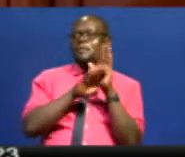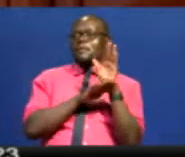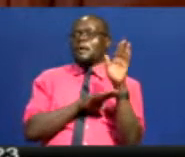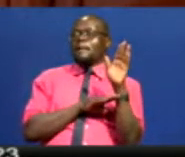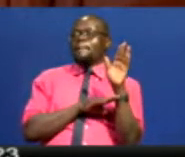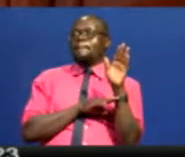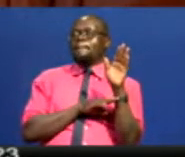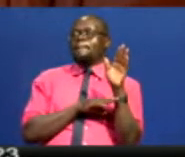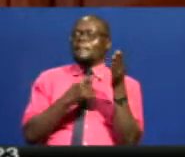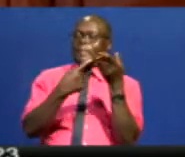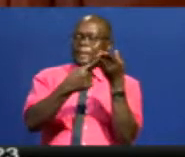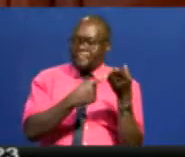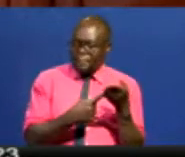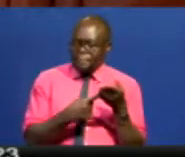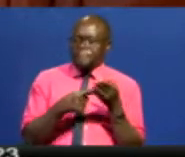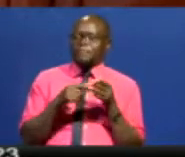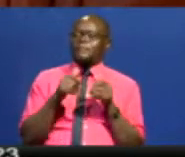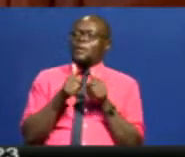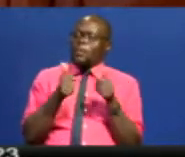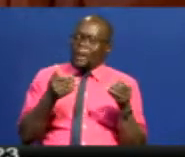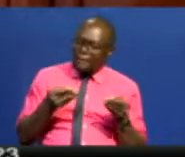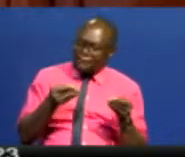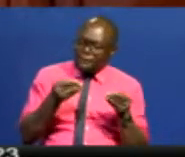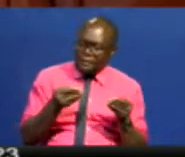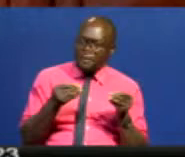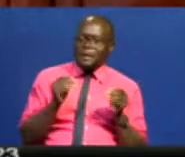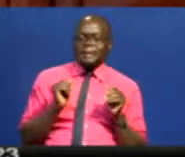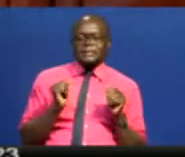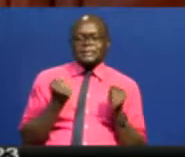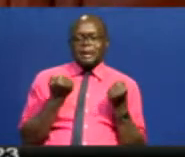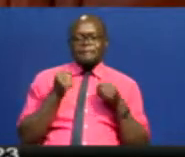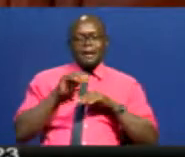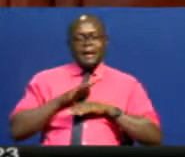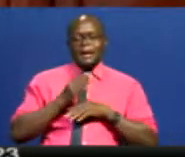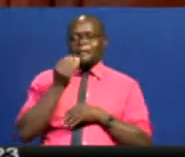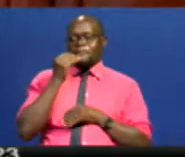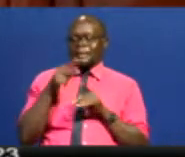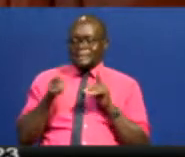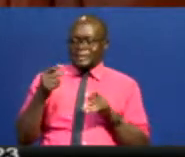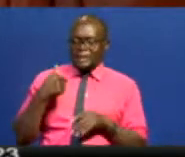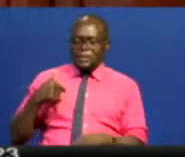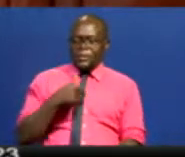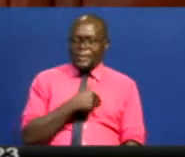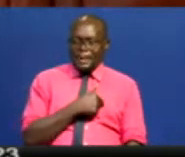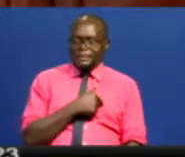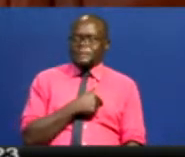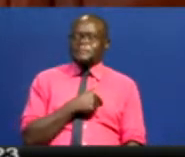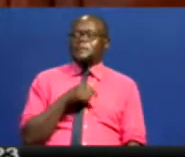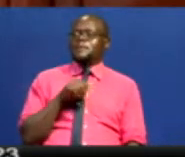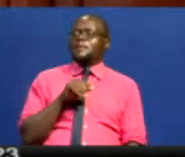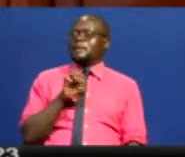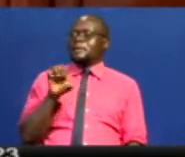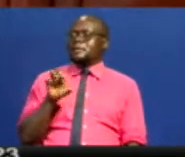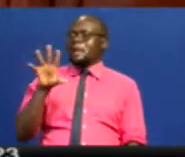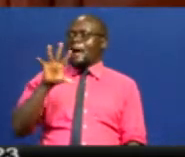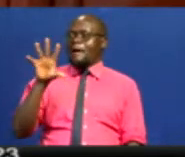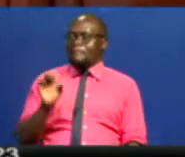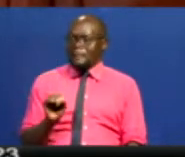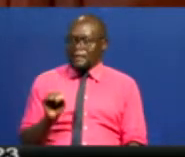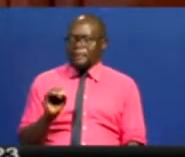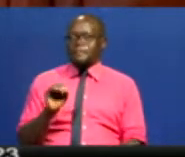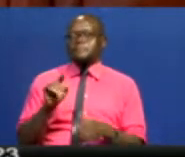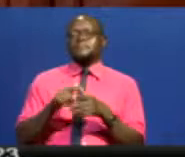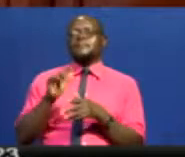tena, lishe bora na usalama wa chakula unaanza na sisi wenyewe katika Afrika Mashariki, na